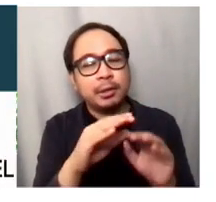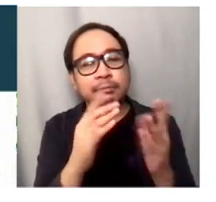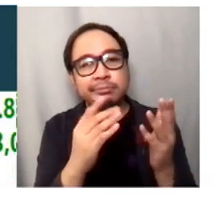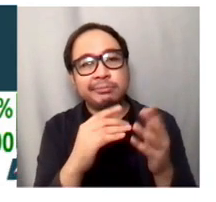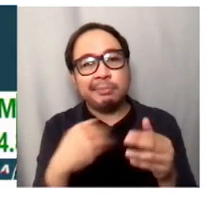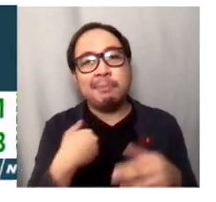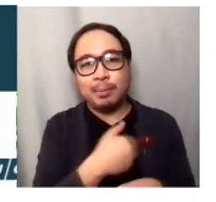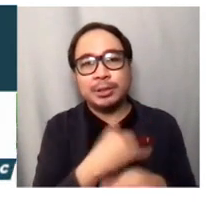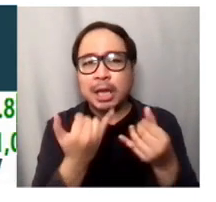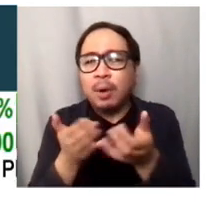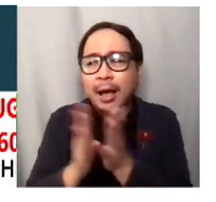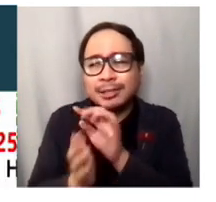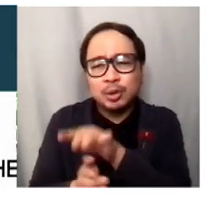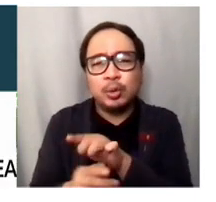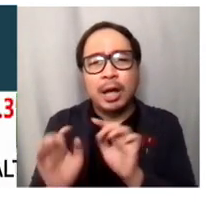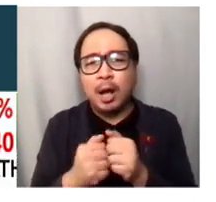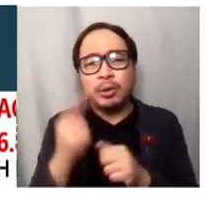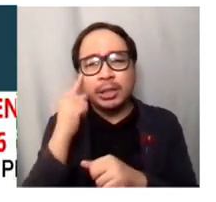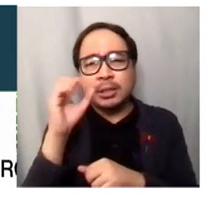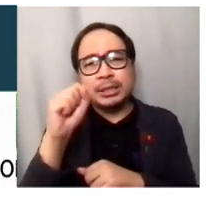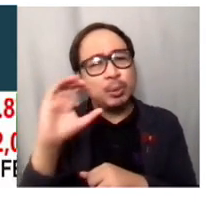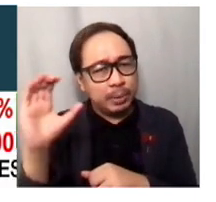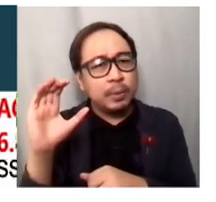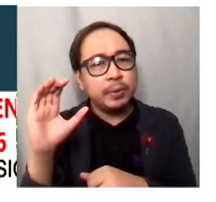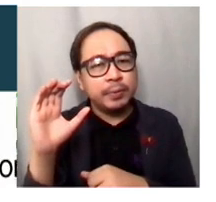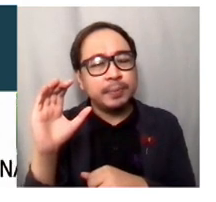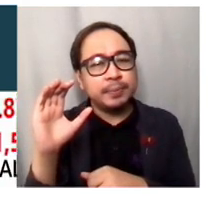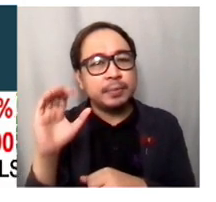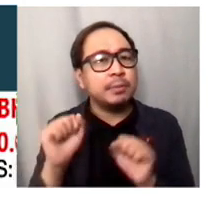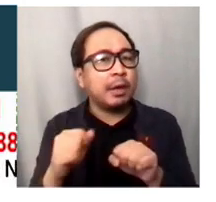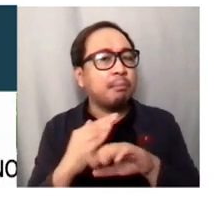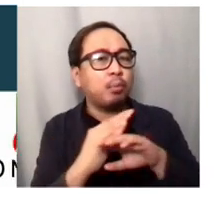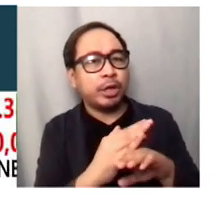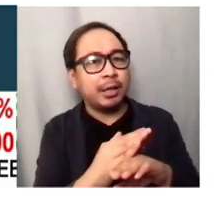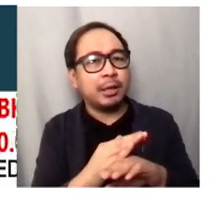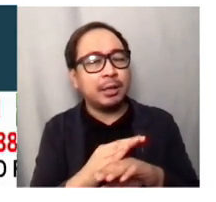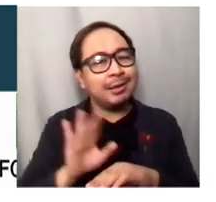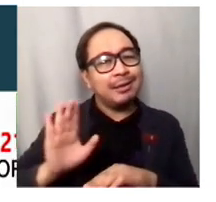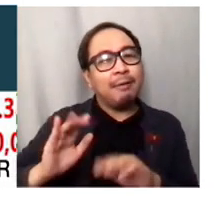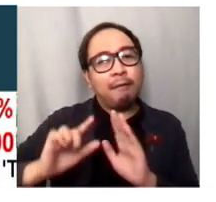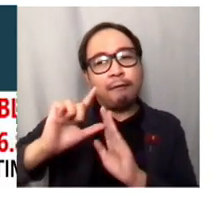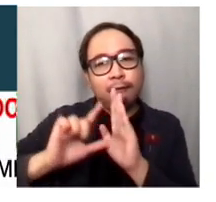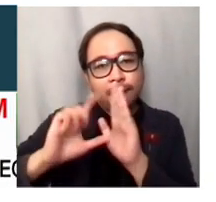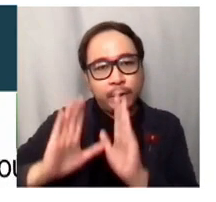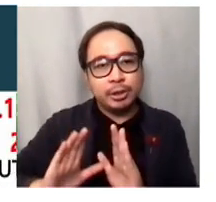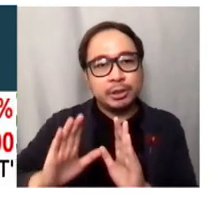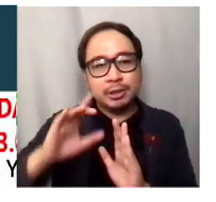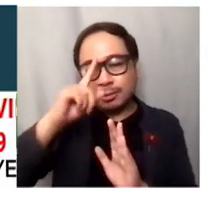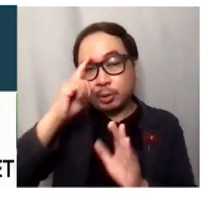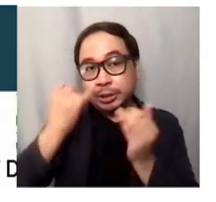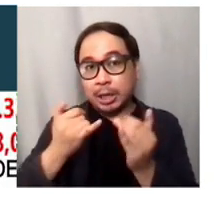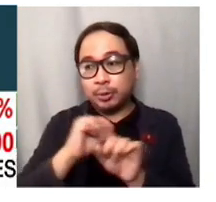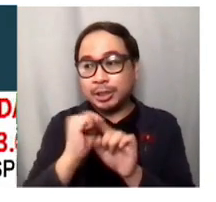Attorney Cayosa, how do you think the Supreme Court can protect its own, considering the situation now